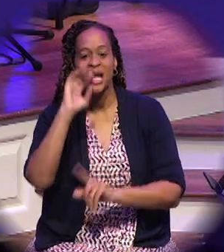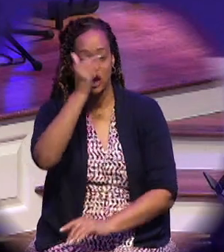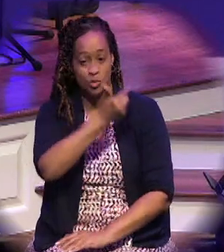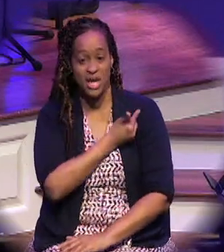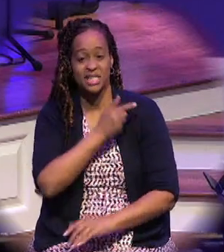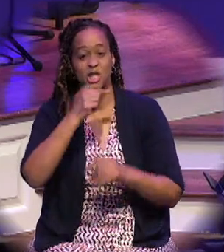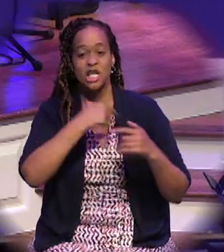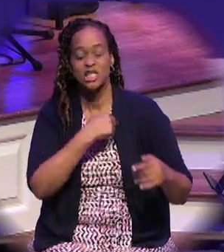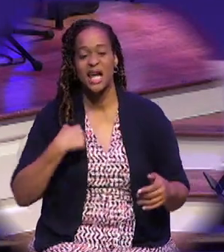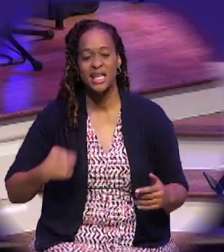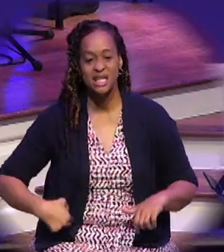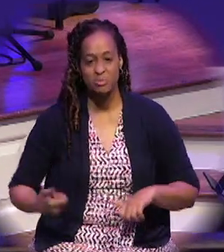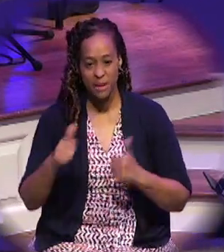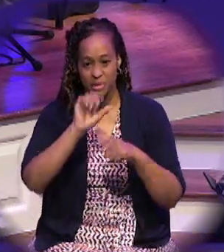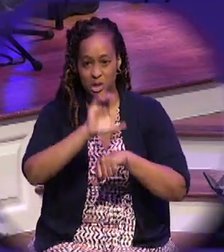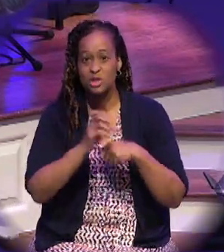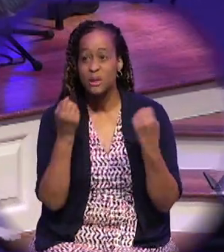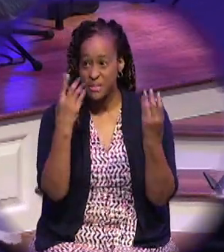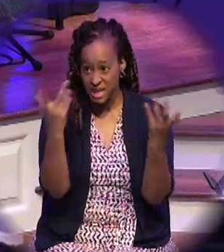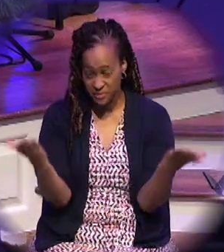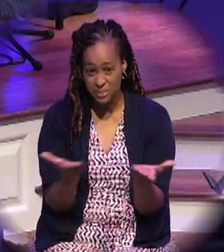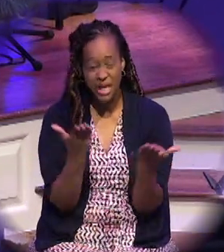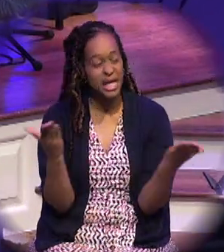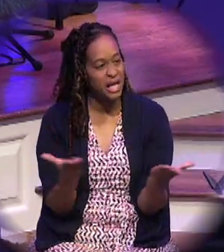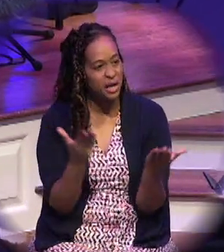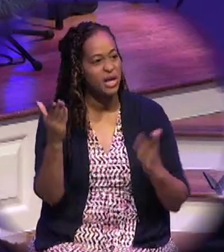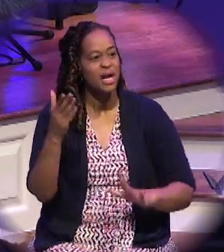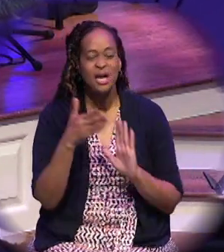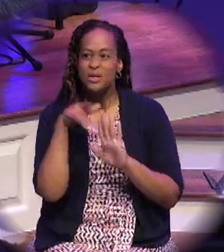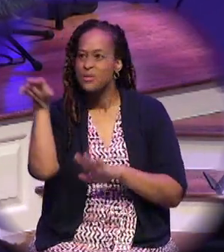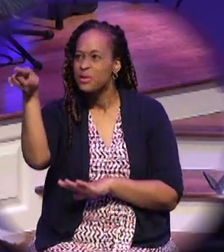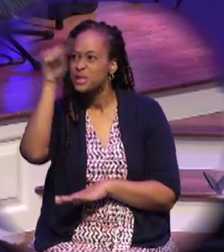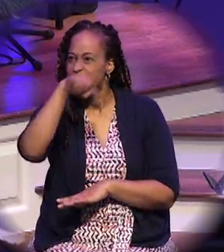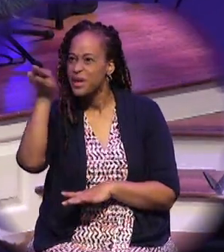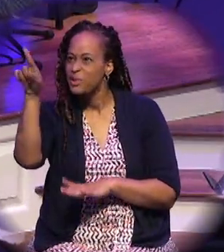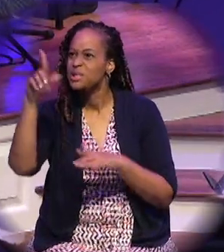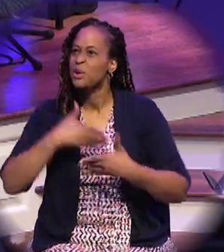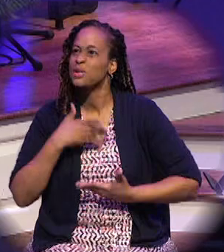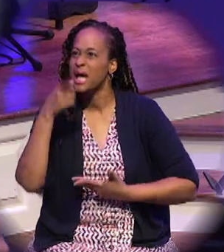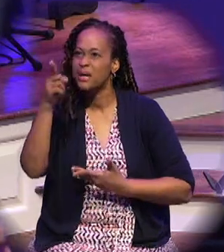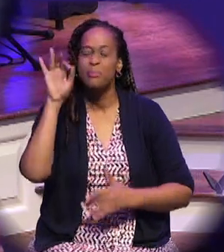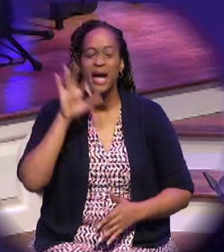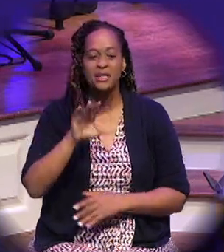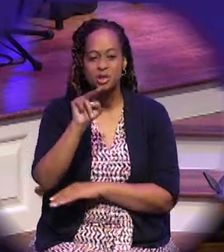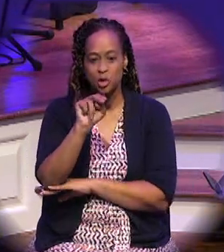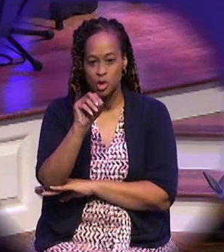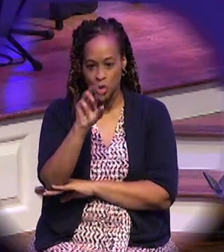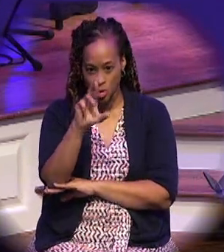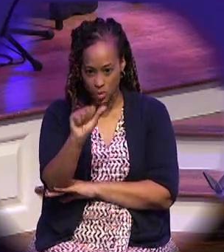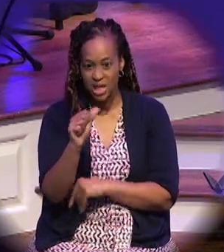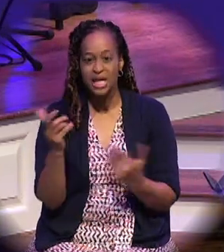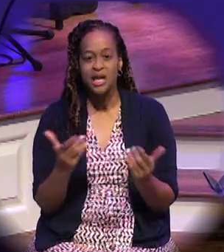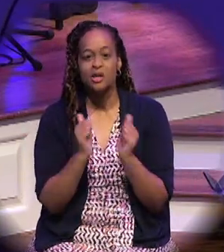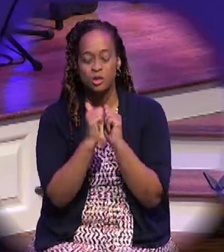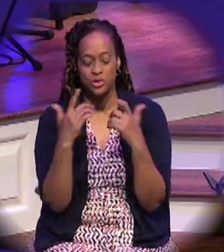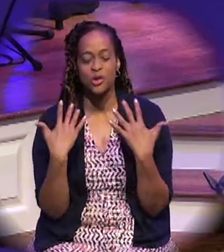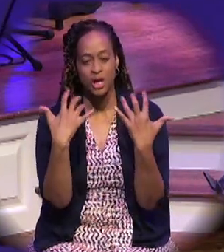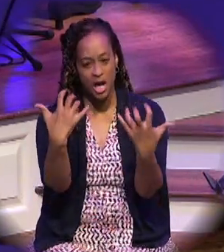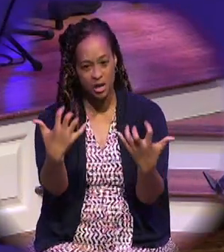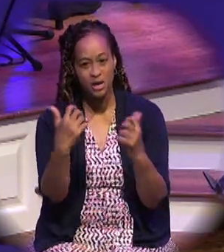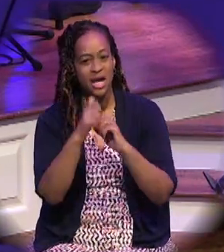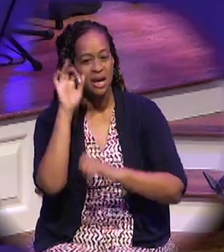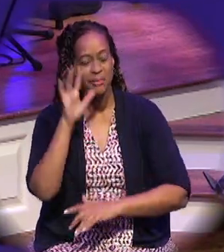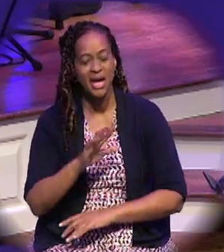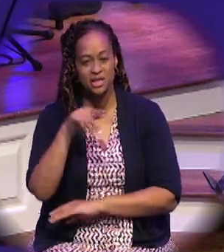Chinese Baptist Church. Many of them are up here. Wave at us there. We're so glad that Pastor Nora is here with their congregation and